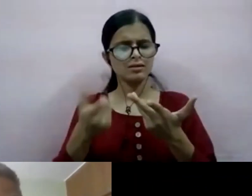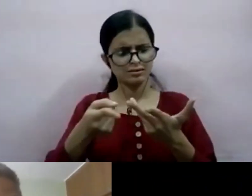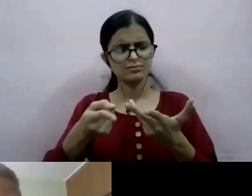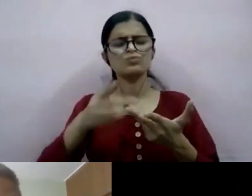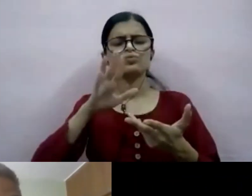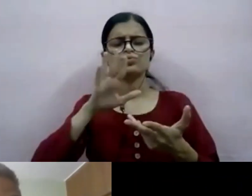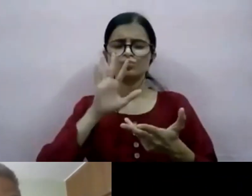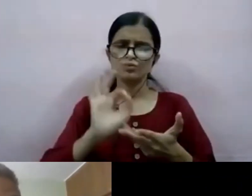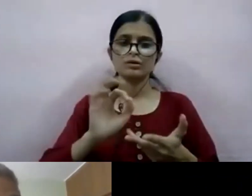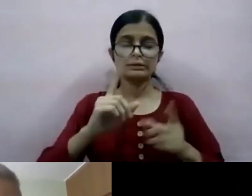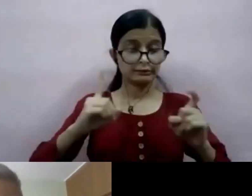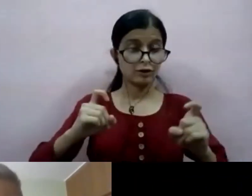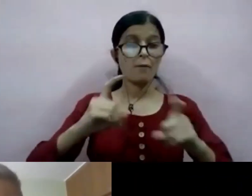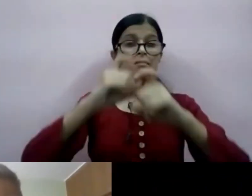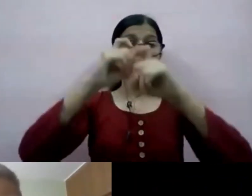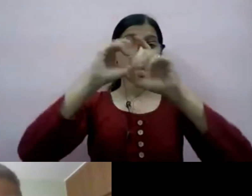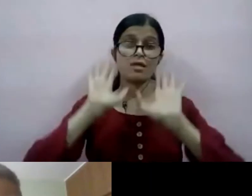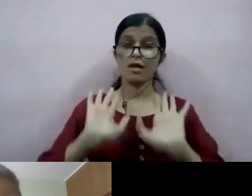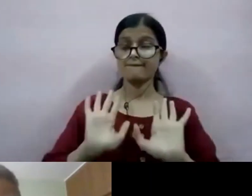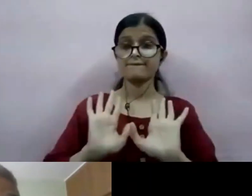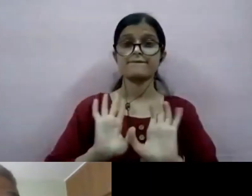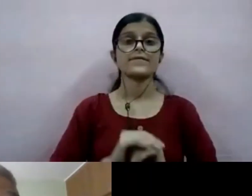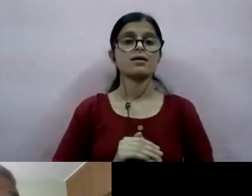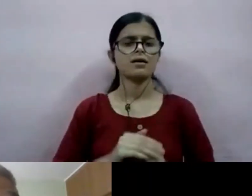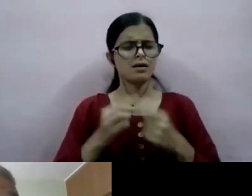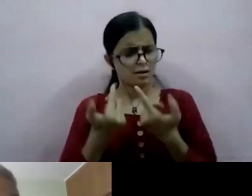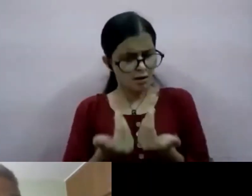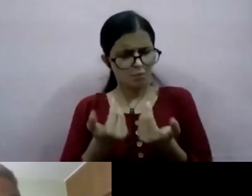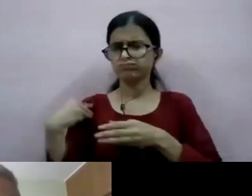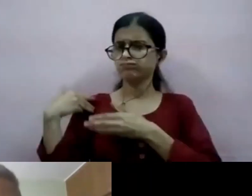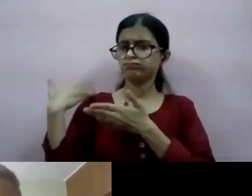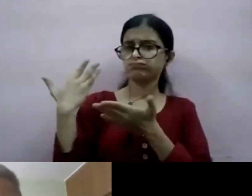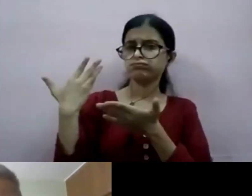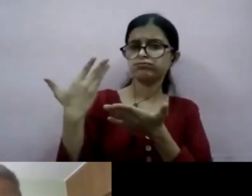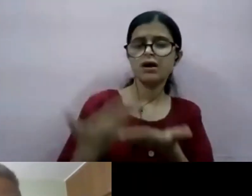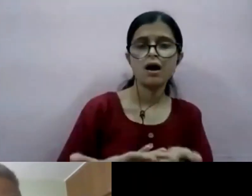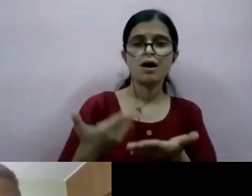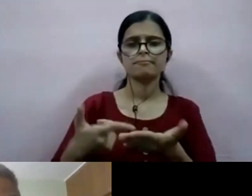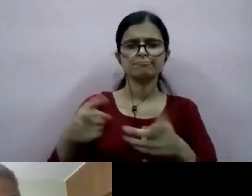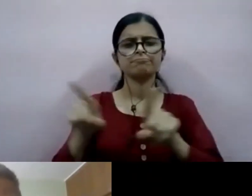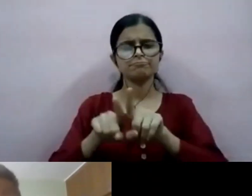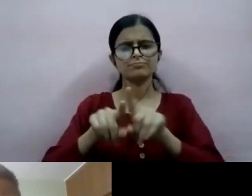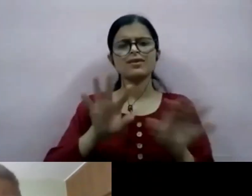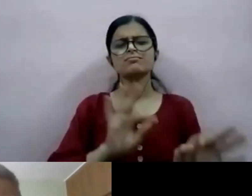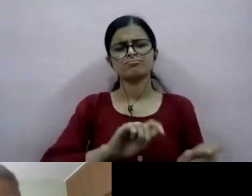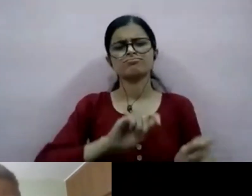very complex phenomena. And hence, over a period of time, it has